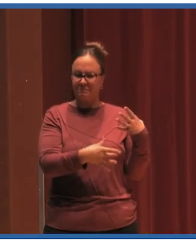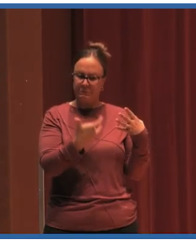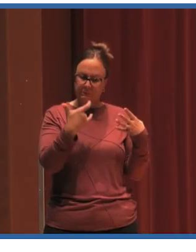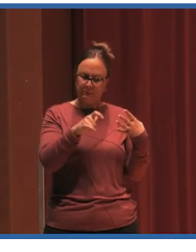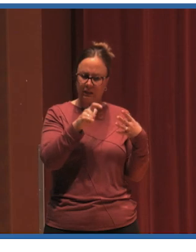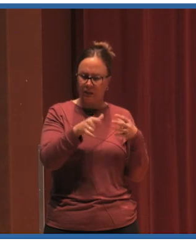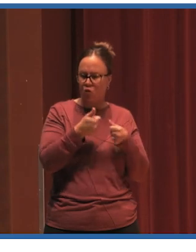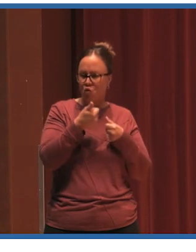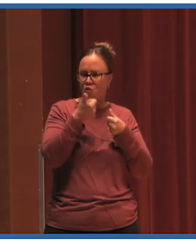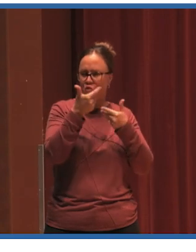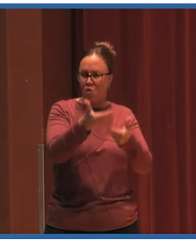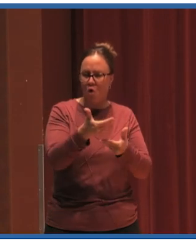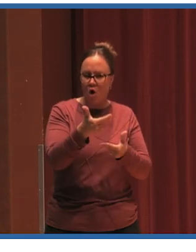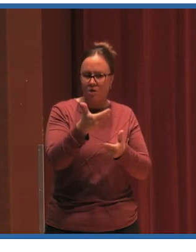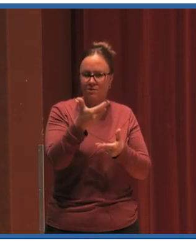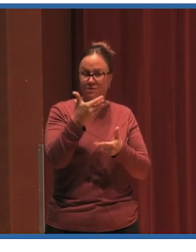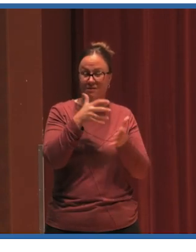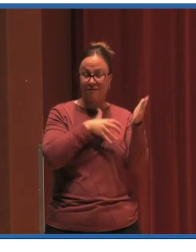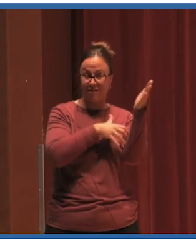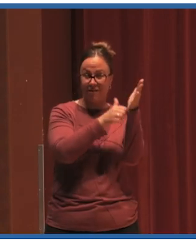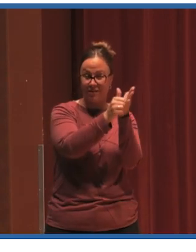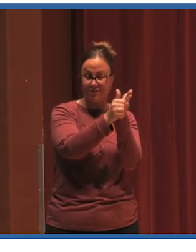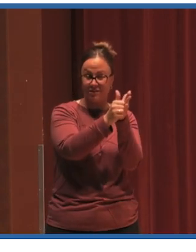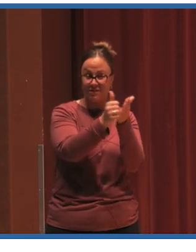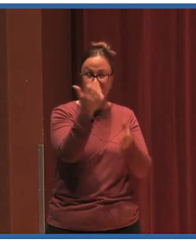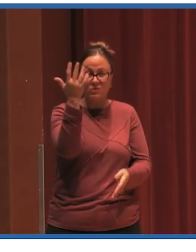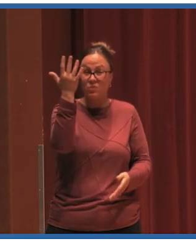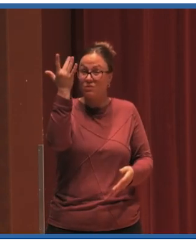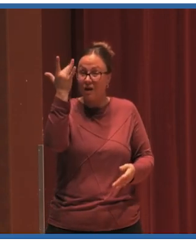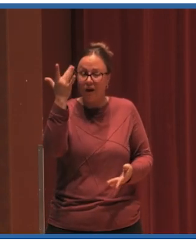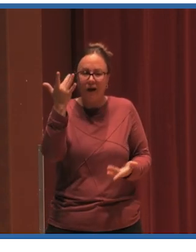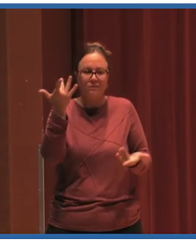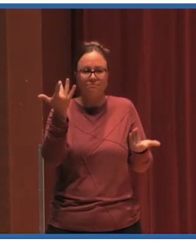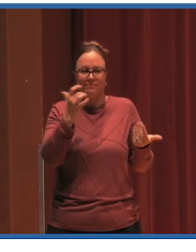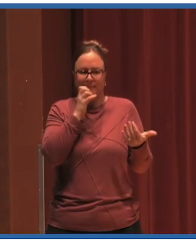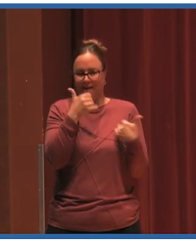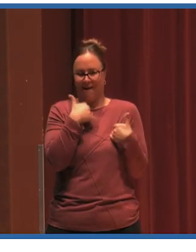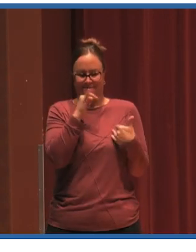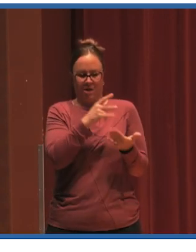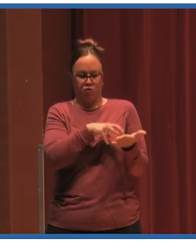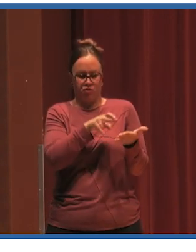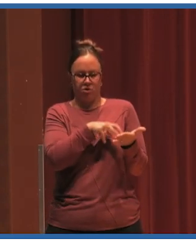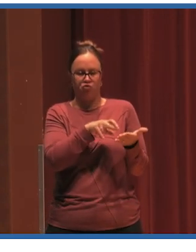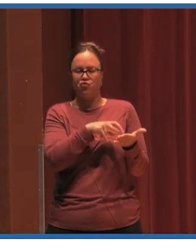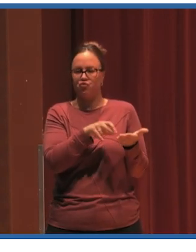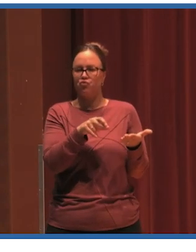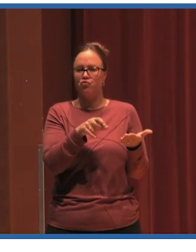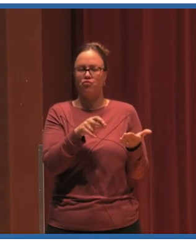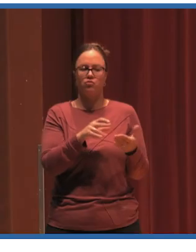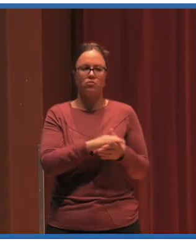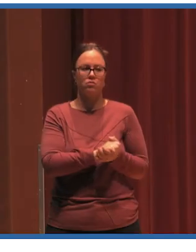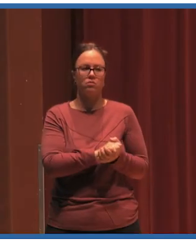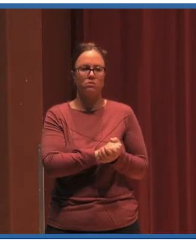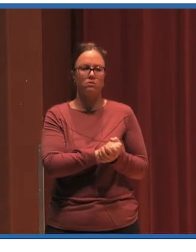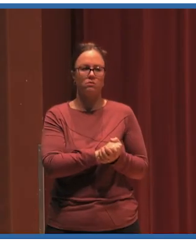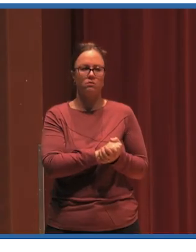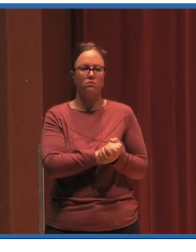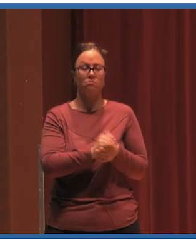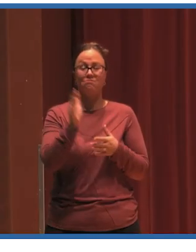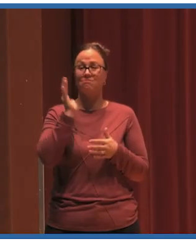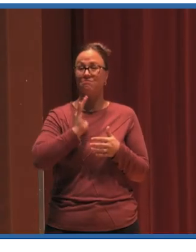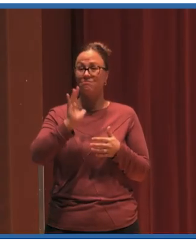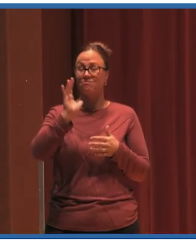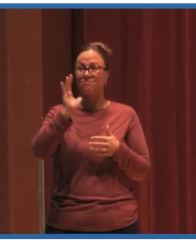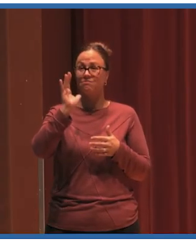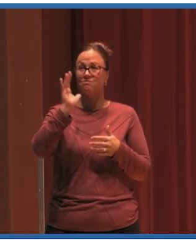cancer because the research hadn't been done. There may come a time when we also